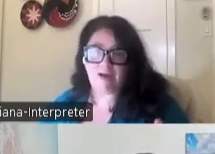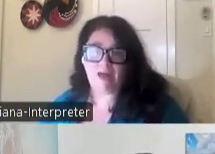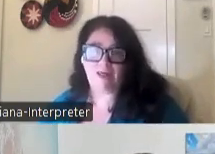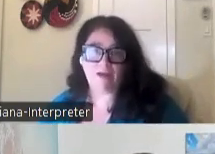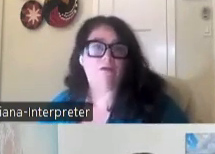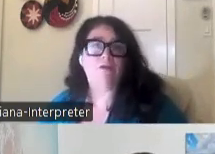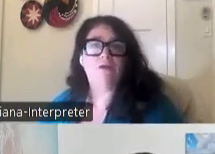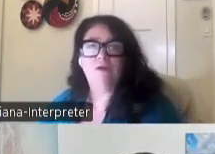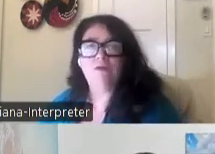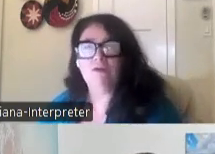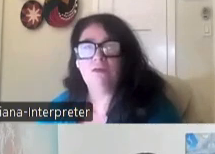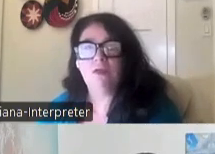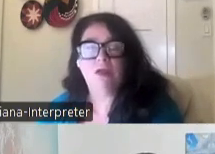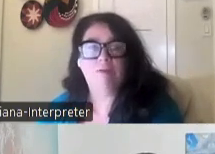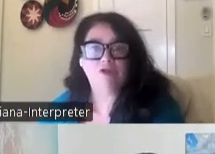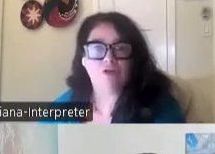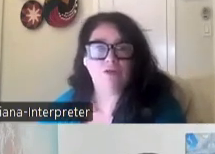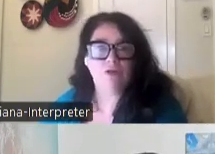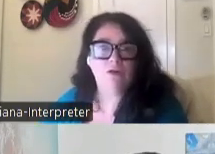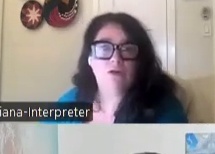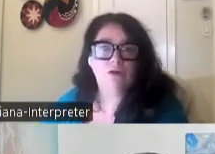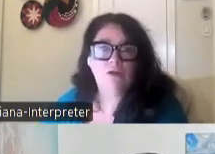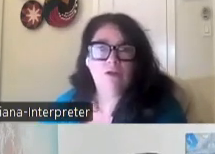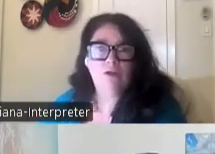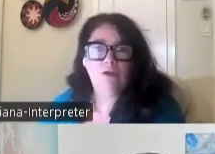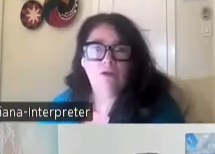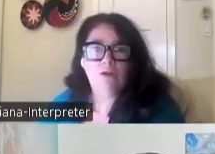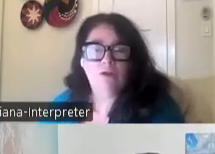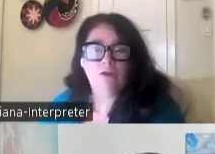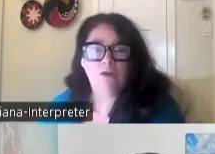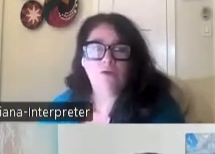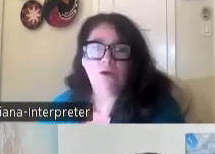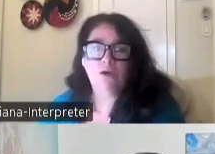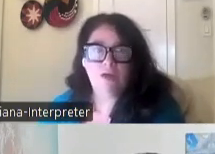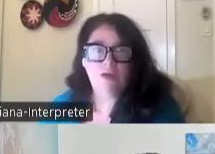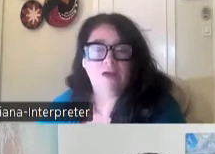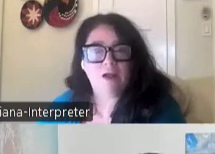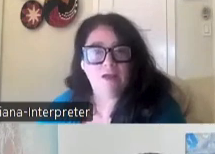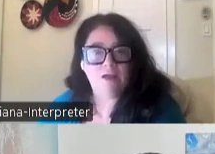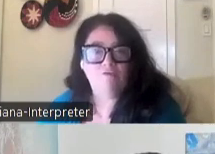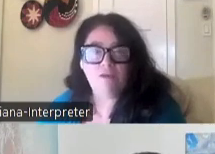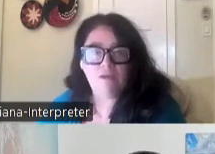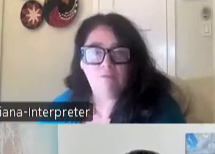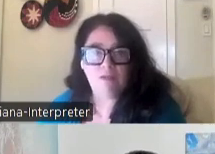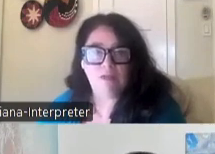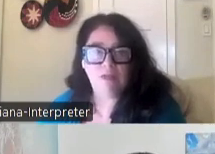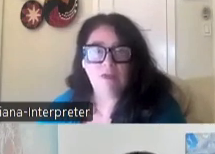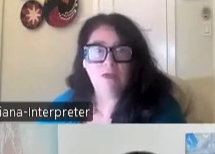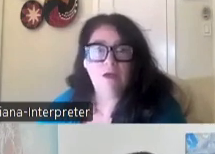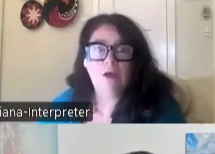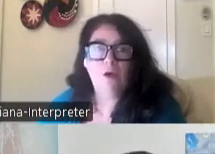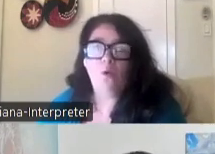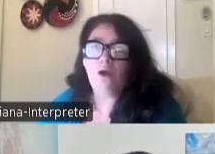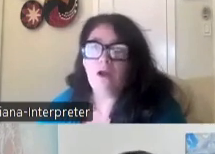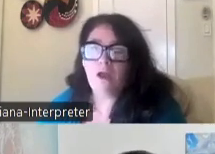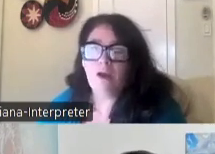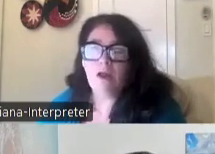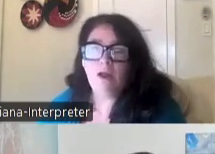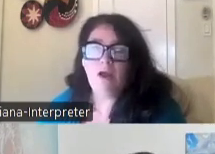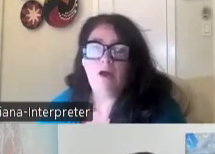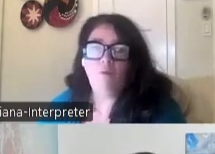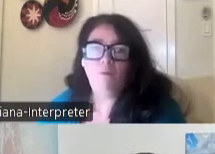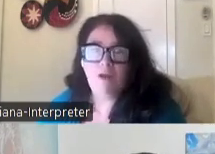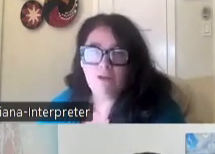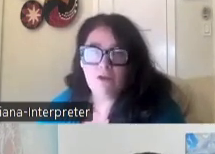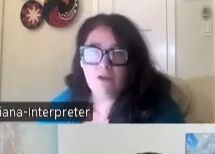projections using those very same climate models strongly suggest a large increase in the most extreme downpours, even in